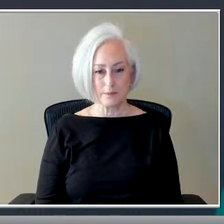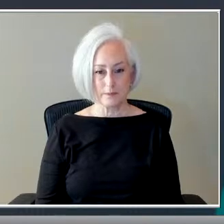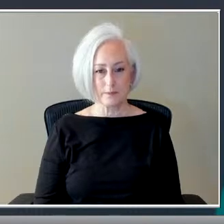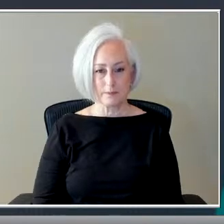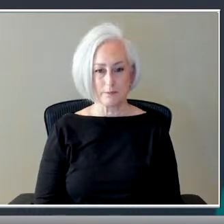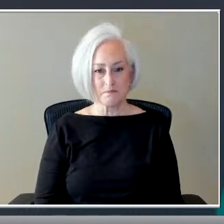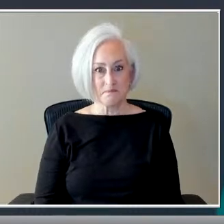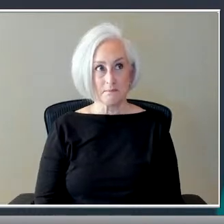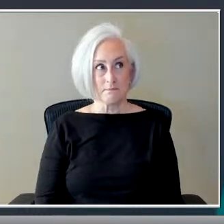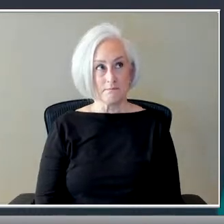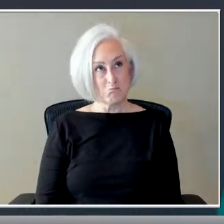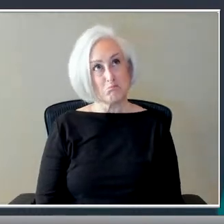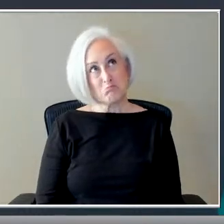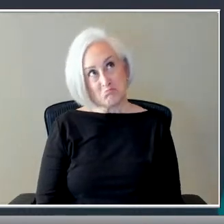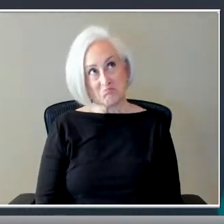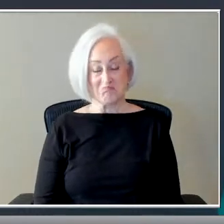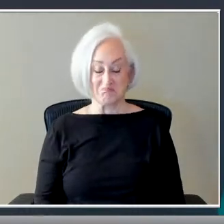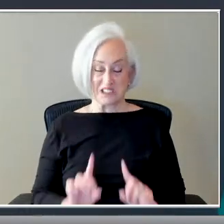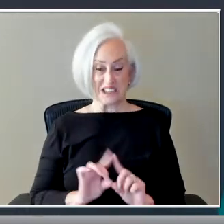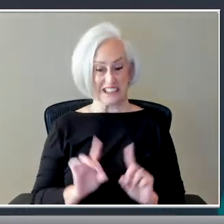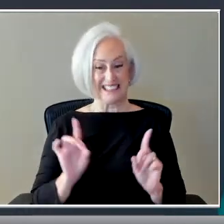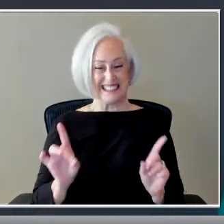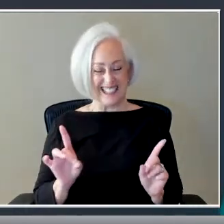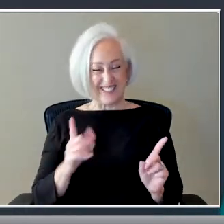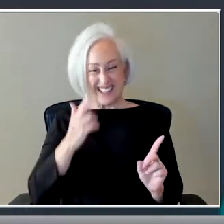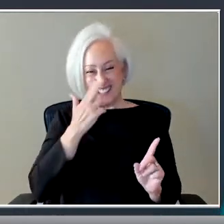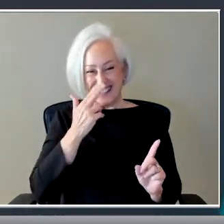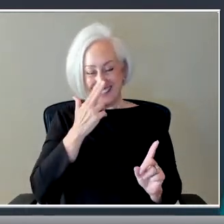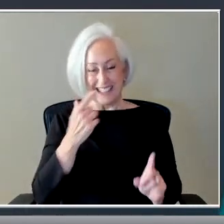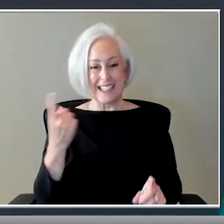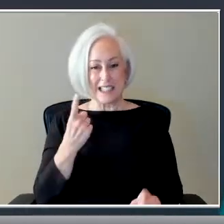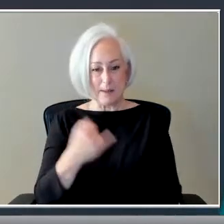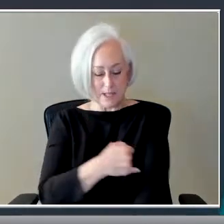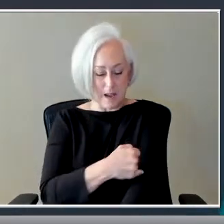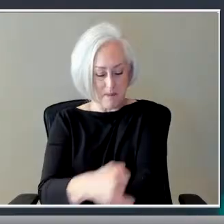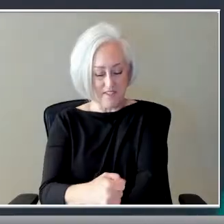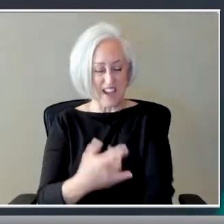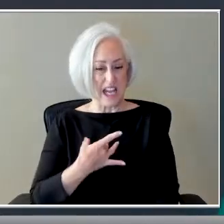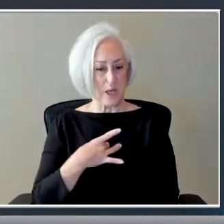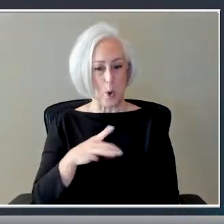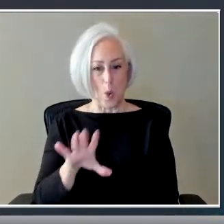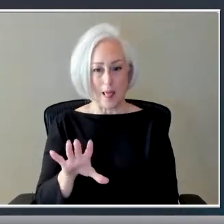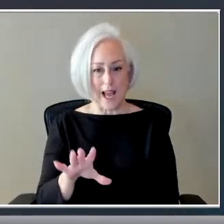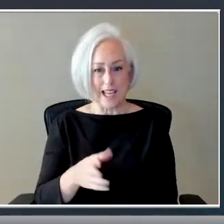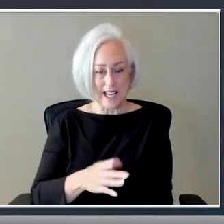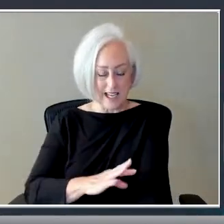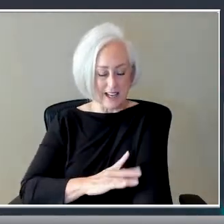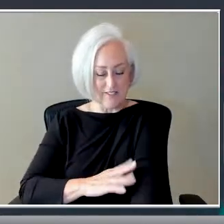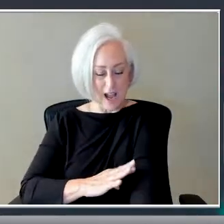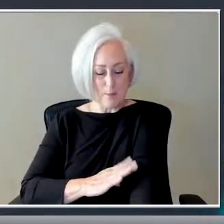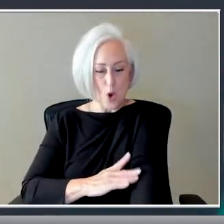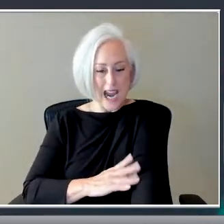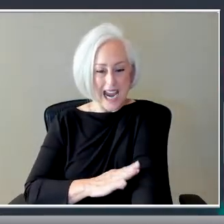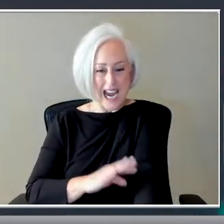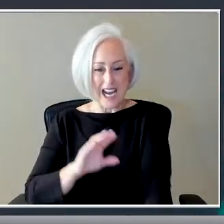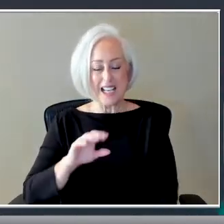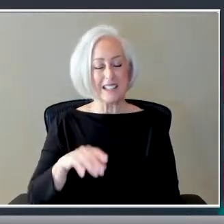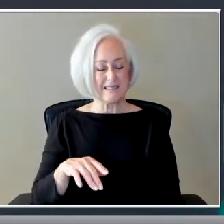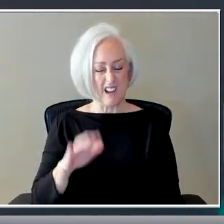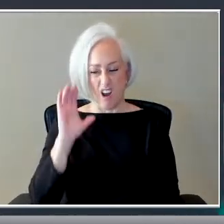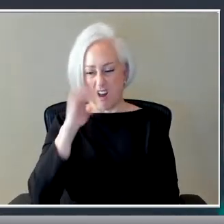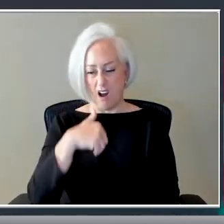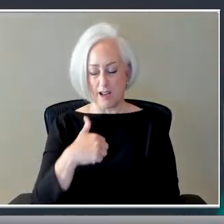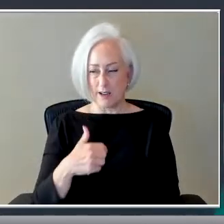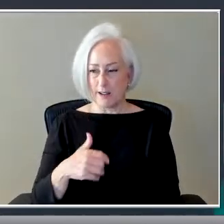It was different. Sometimes your veins wouldn't like it and it would vibrate. It was a very odd feeling. Like what would vibrate? But it